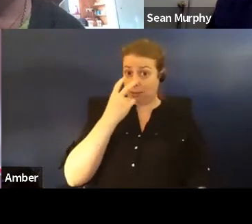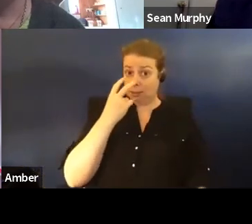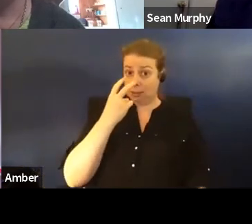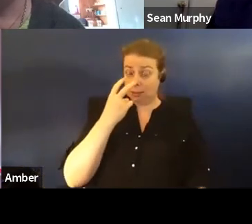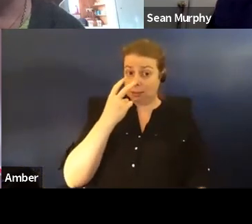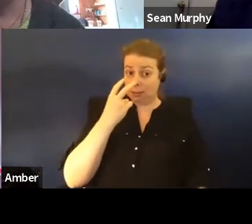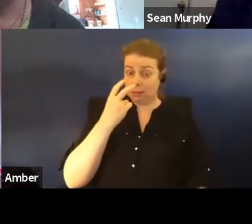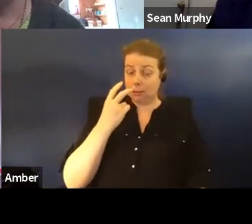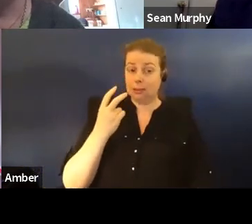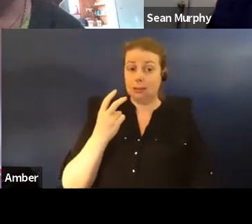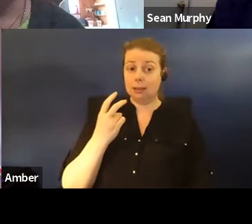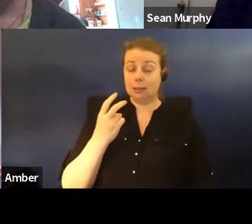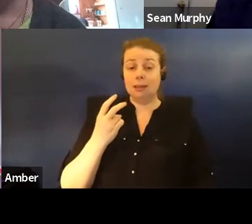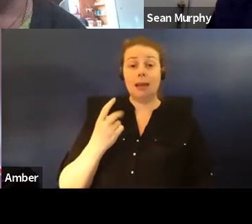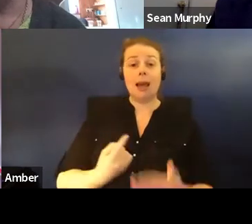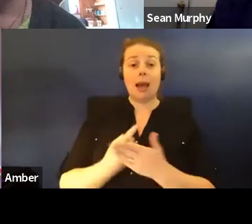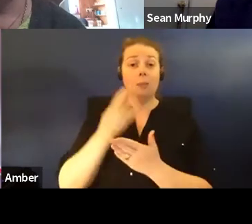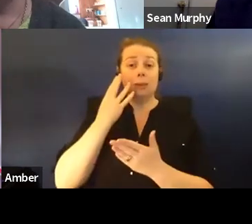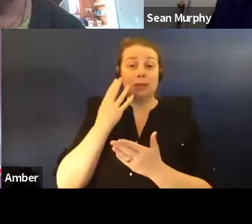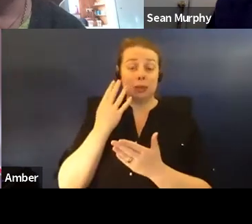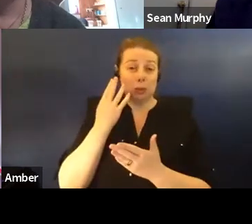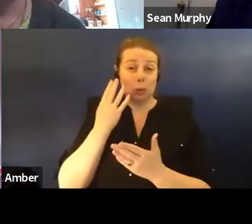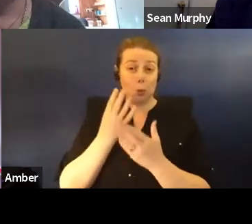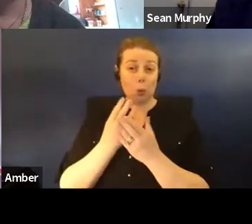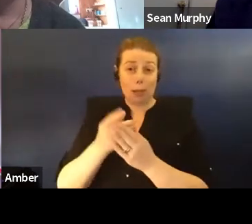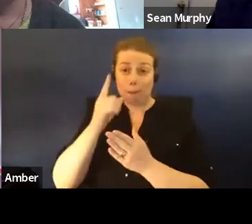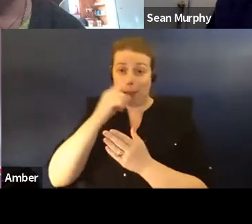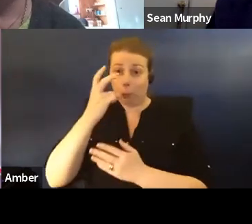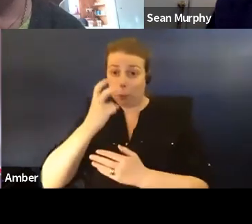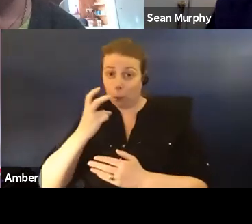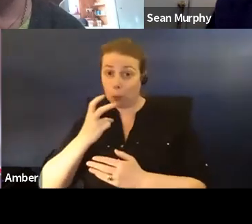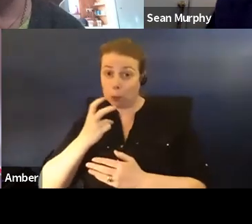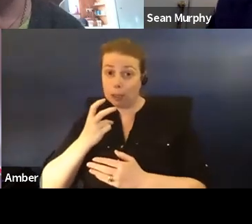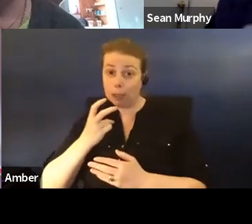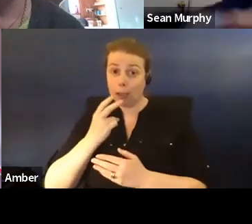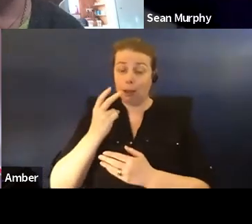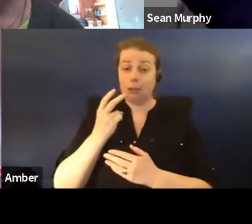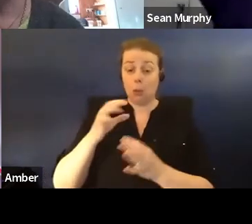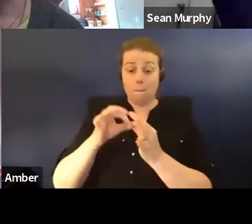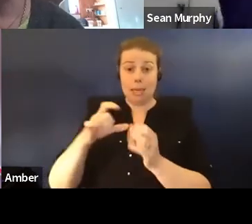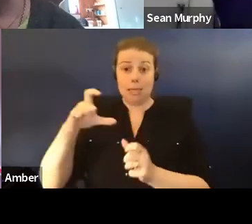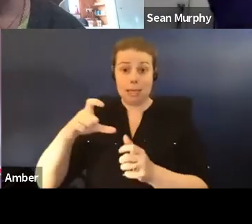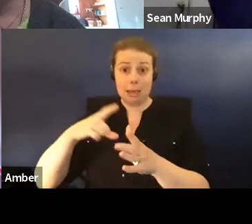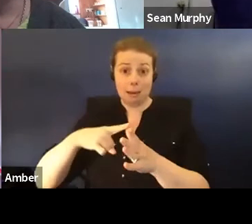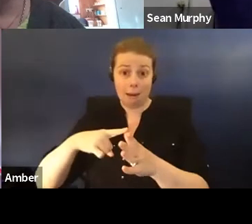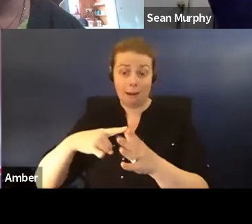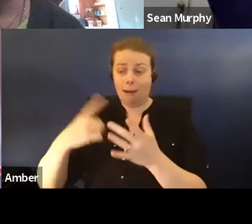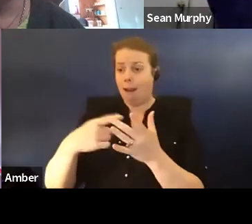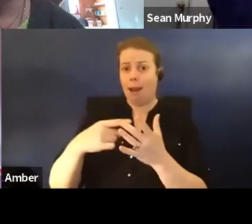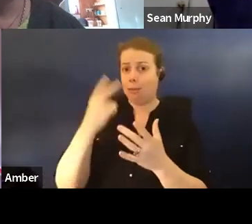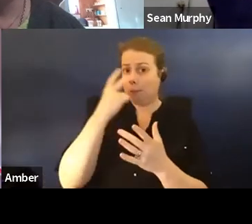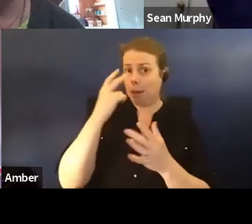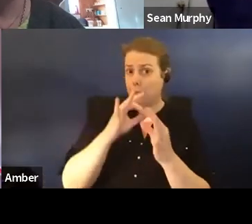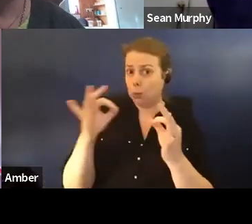an ageing disability, and, you know, Blind Citizens Australia and other blindness organisations still